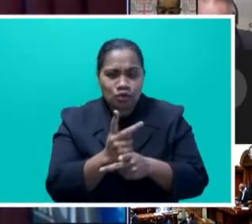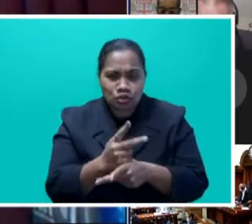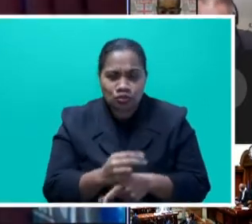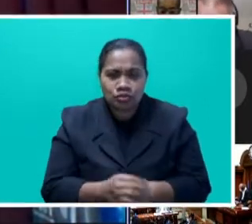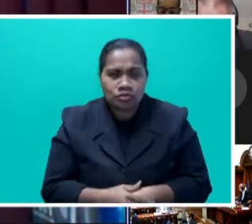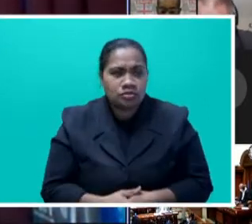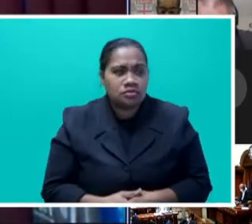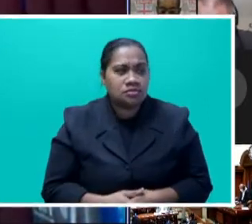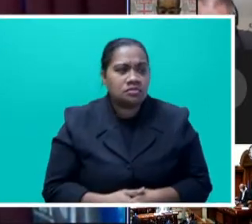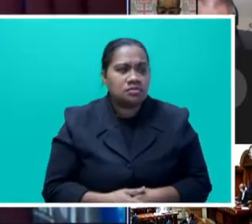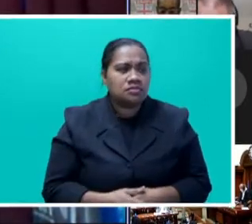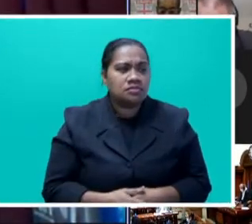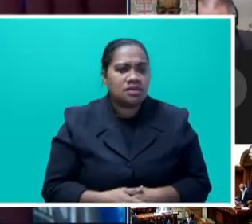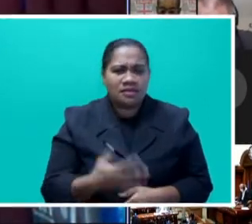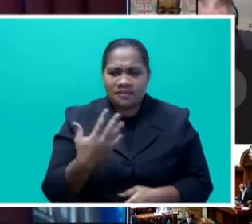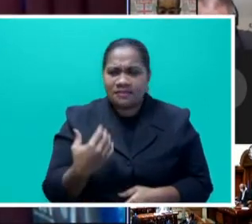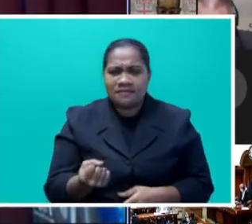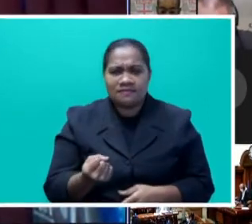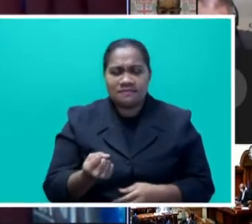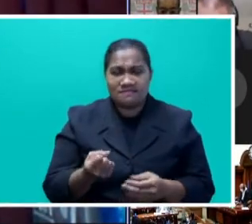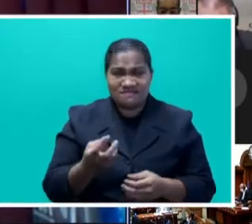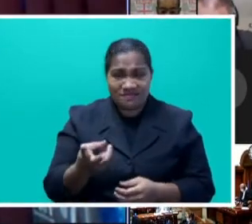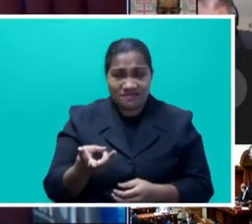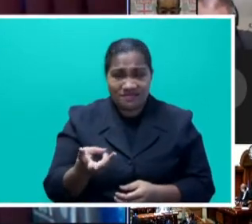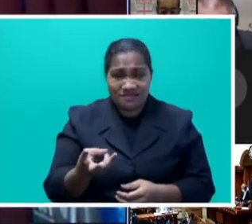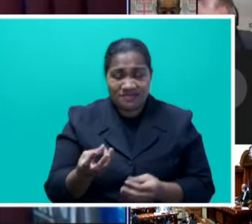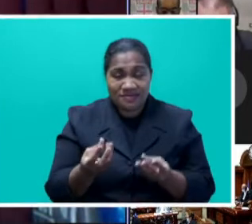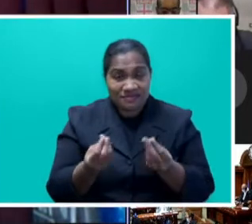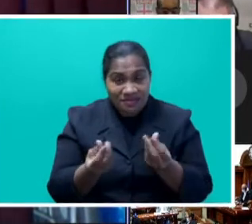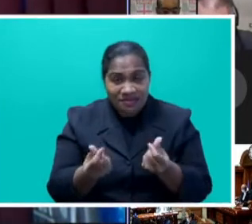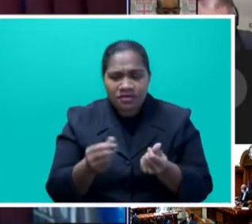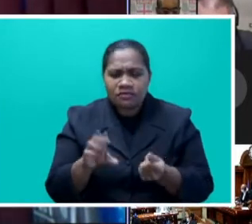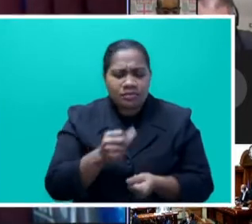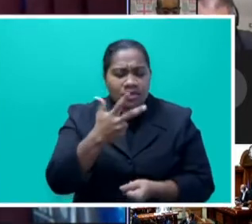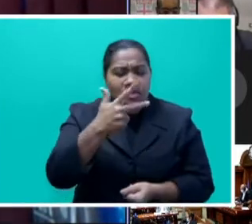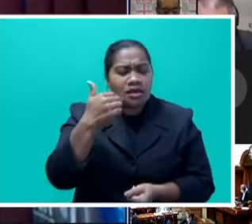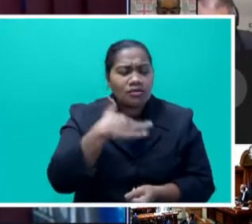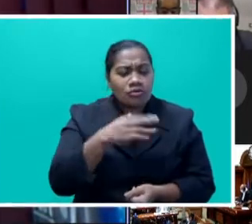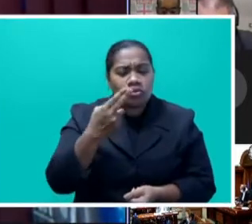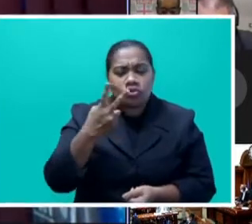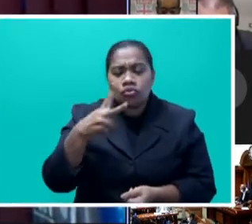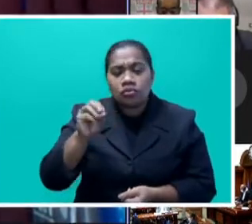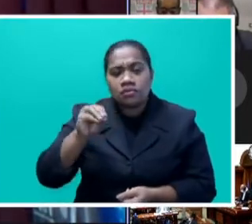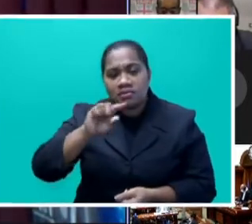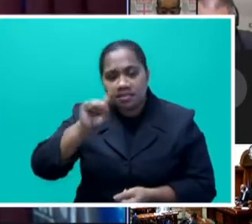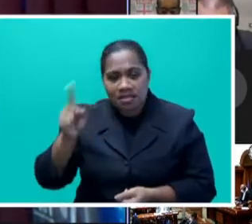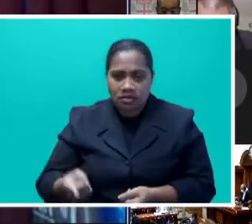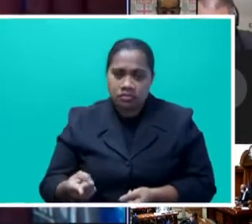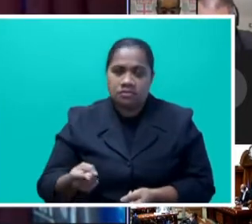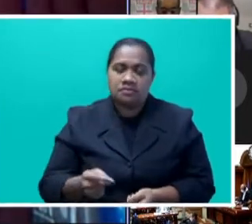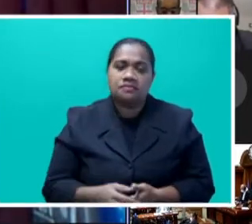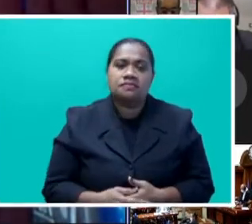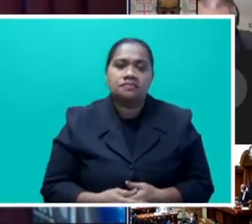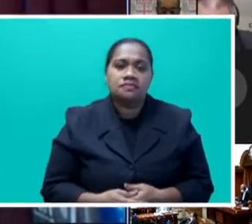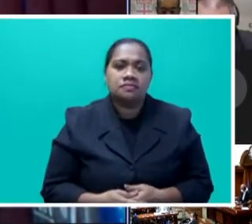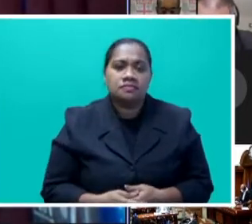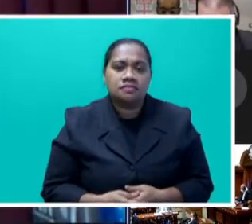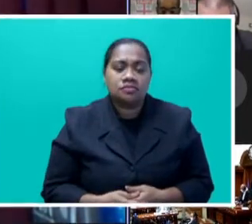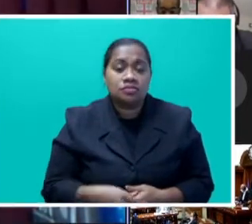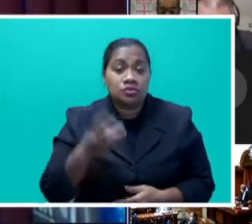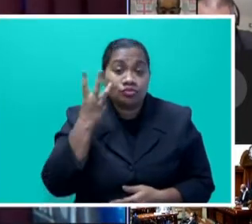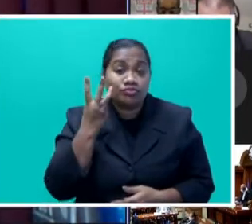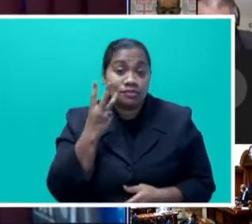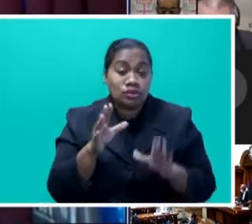pearls and generated income ranges from 800 to 20,000 per crop. Women's group make